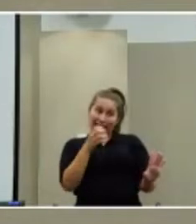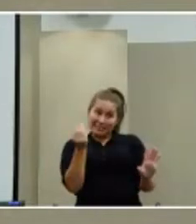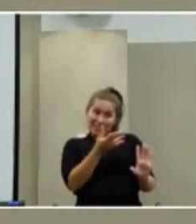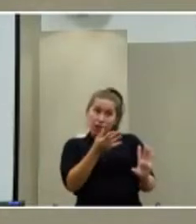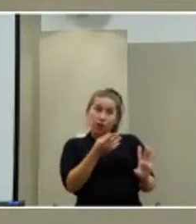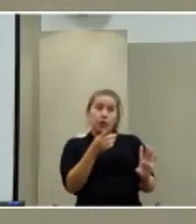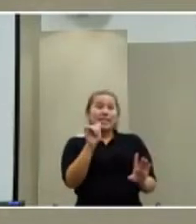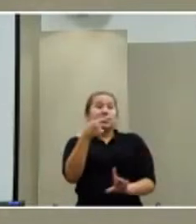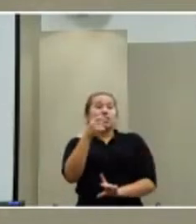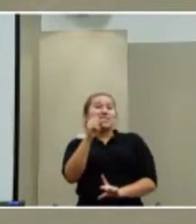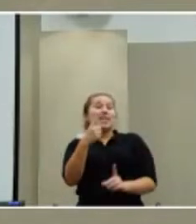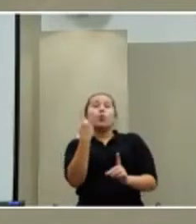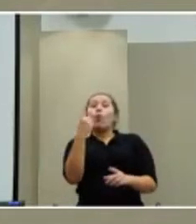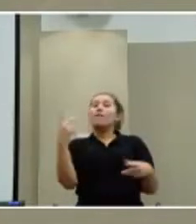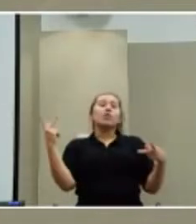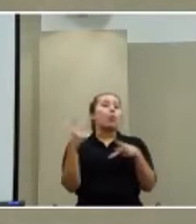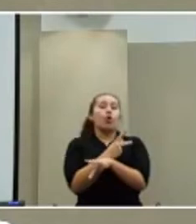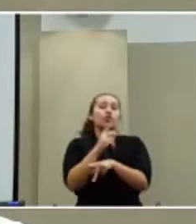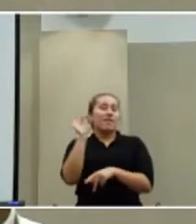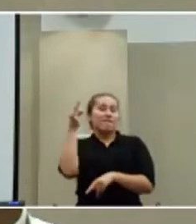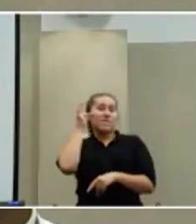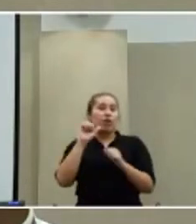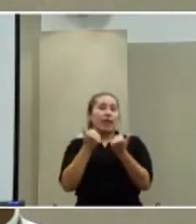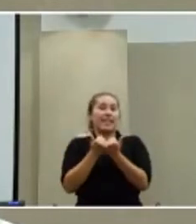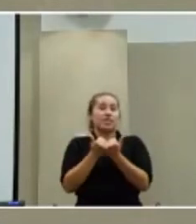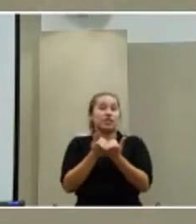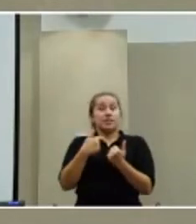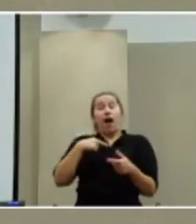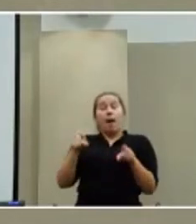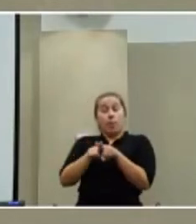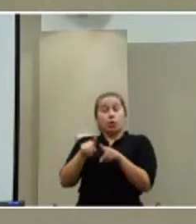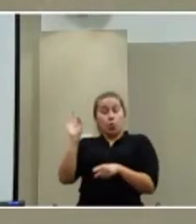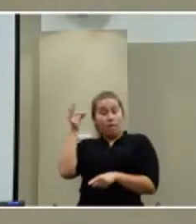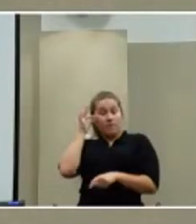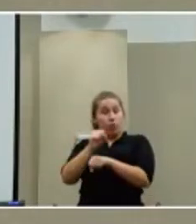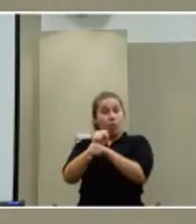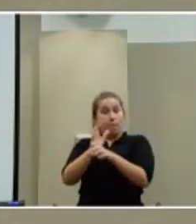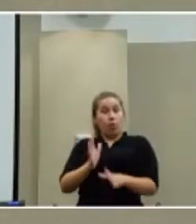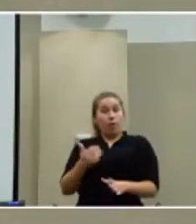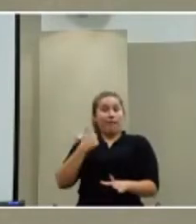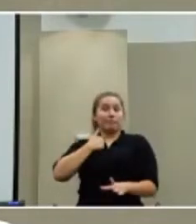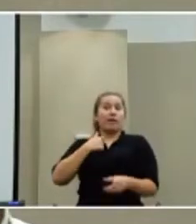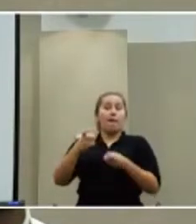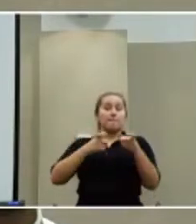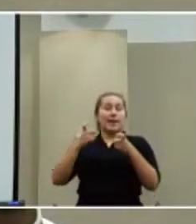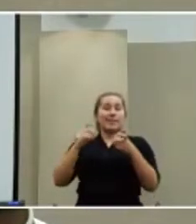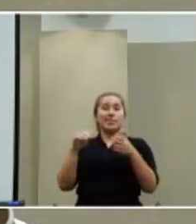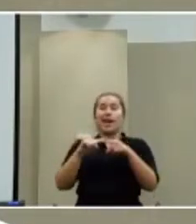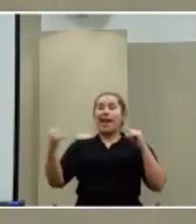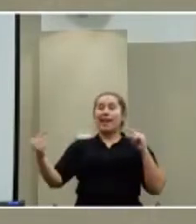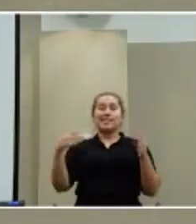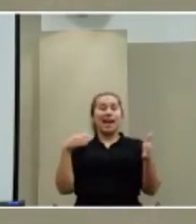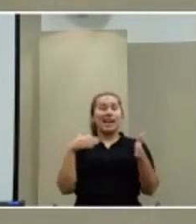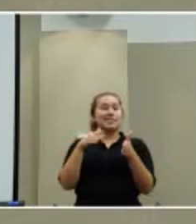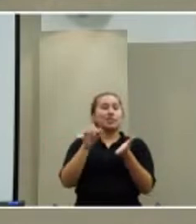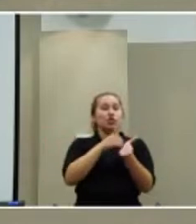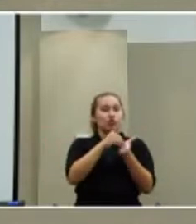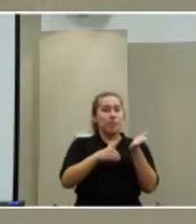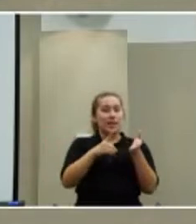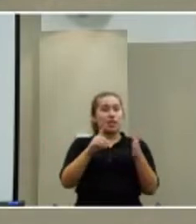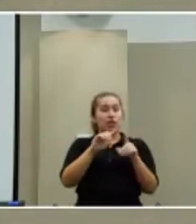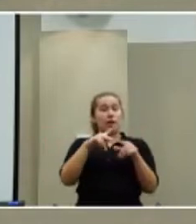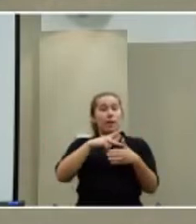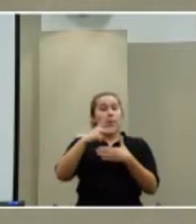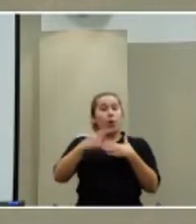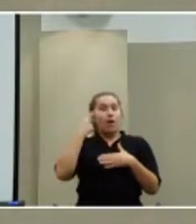the worst of the federal agencies. I'm also a federal employee, and I manage an anti-discrimination program for a large